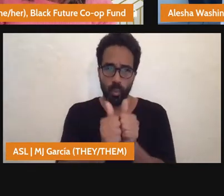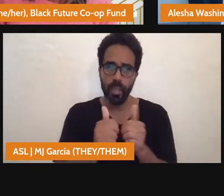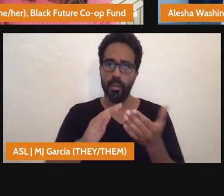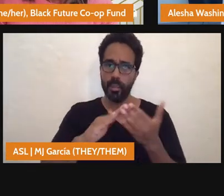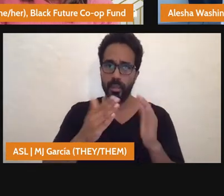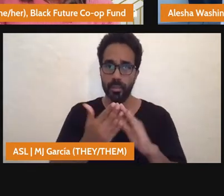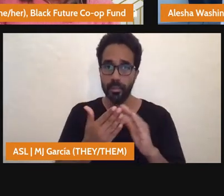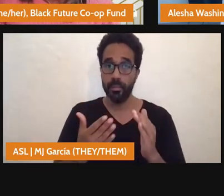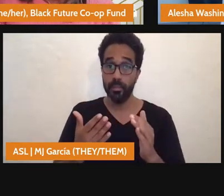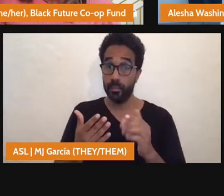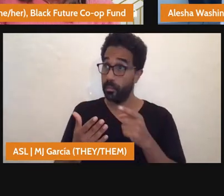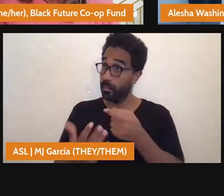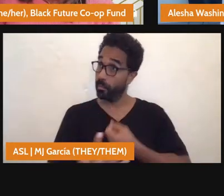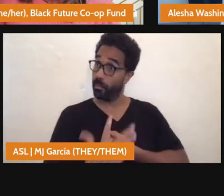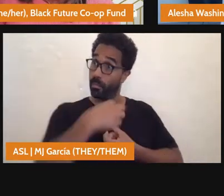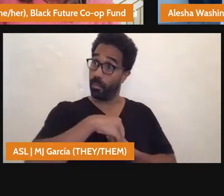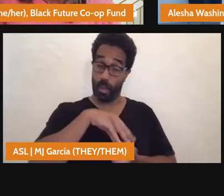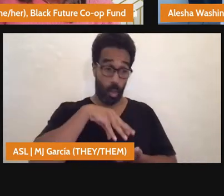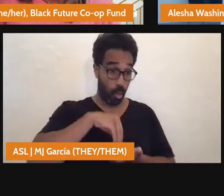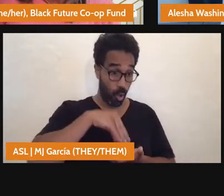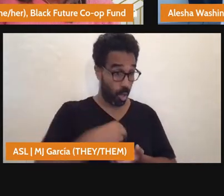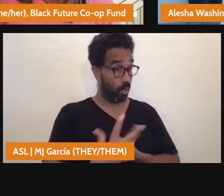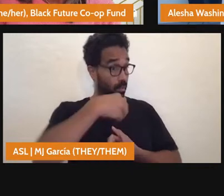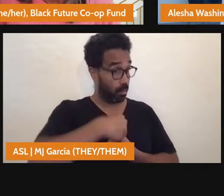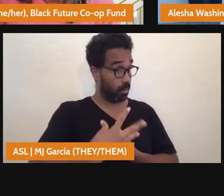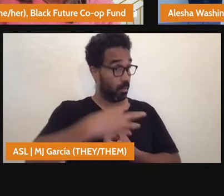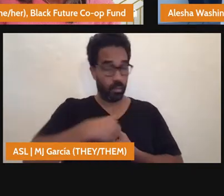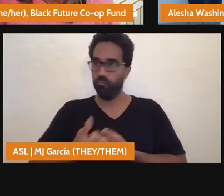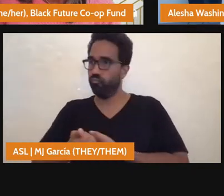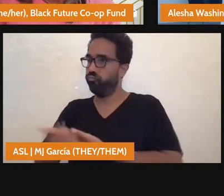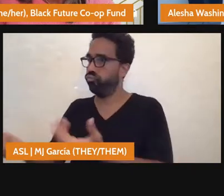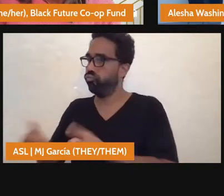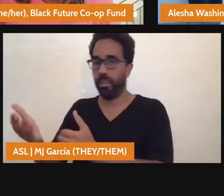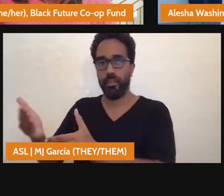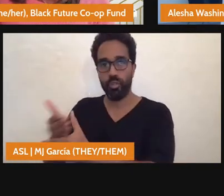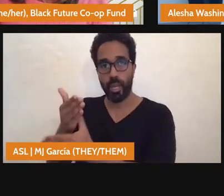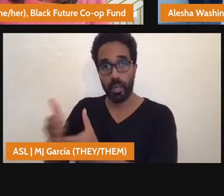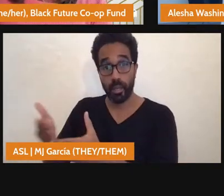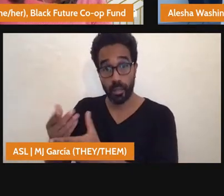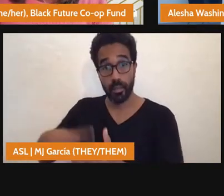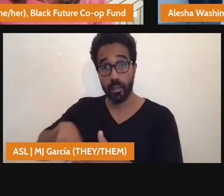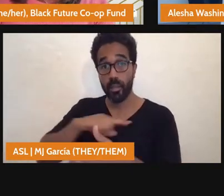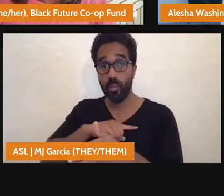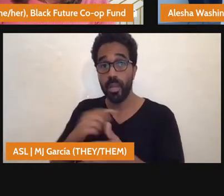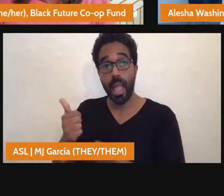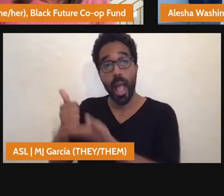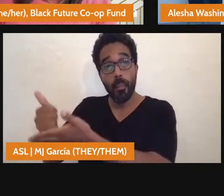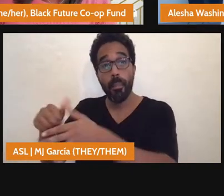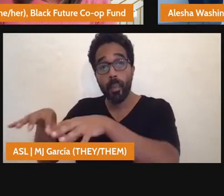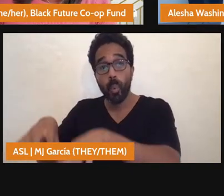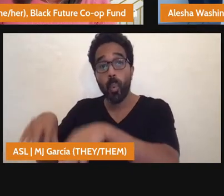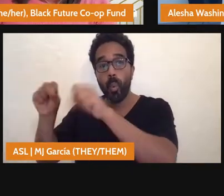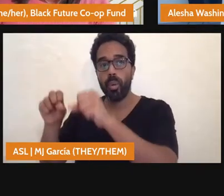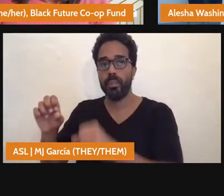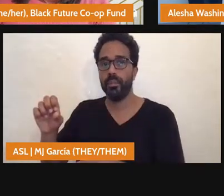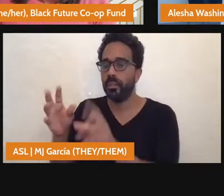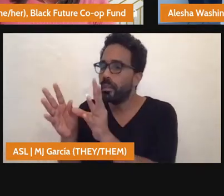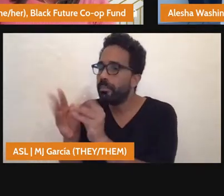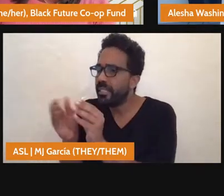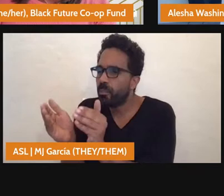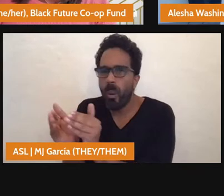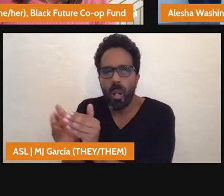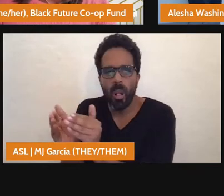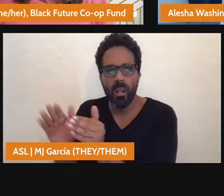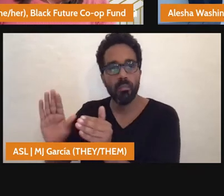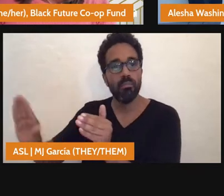their peers and their network. We would encourage and support them in holding salons in their own homes and inviting people